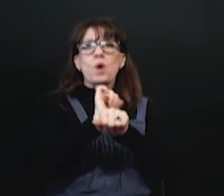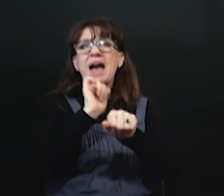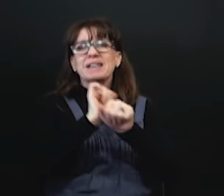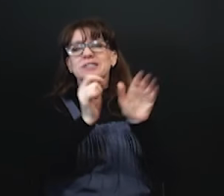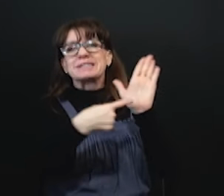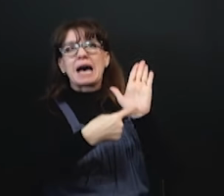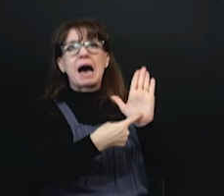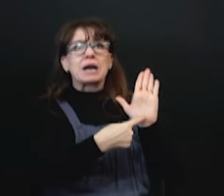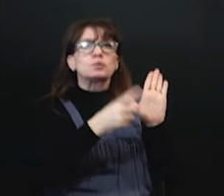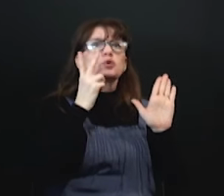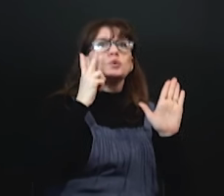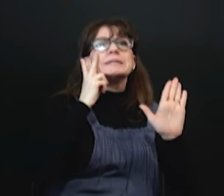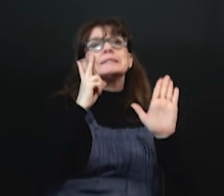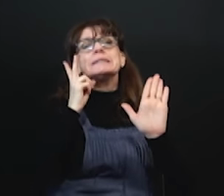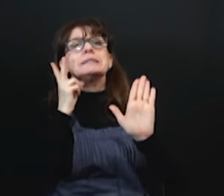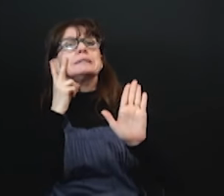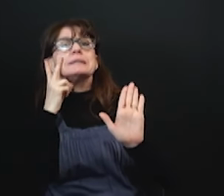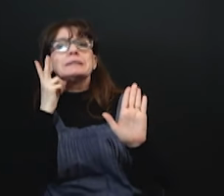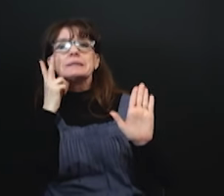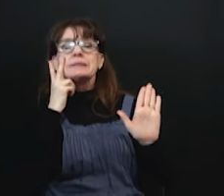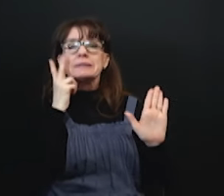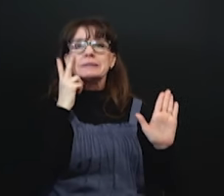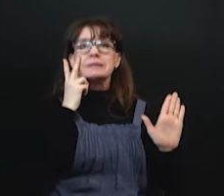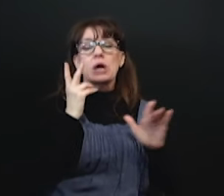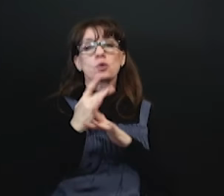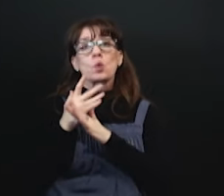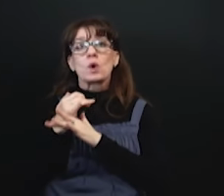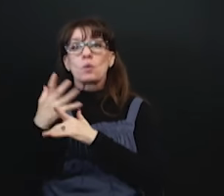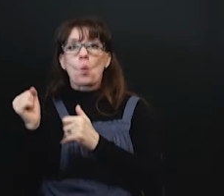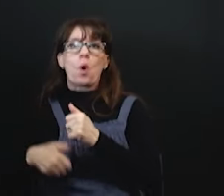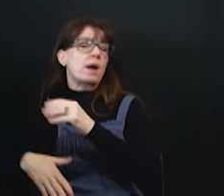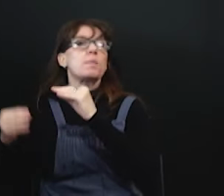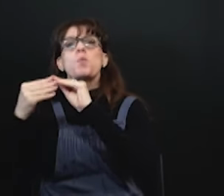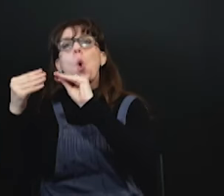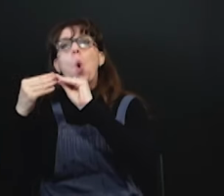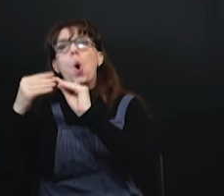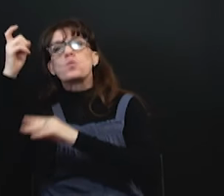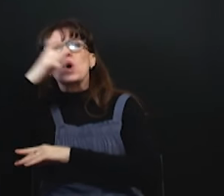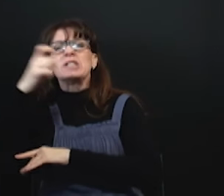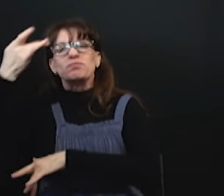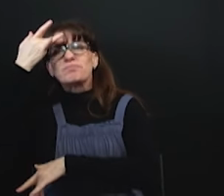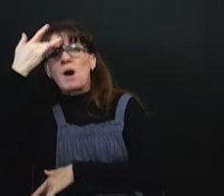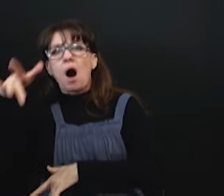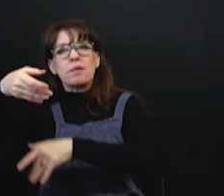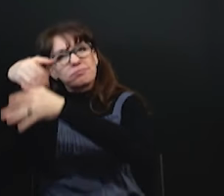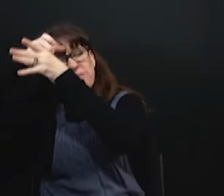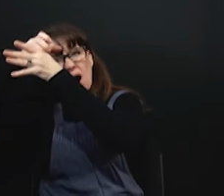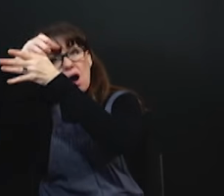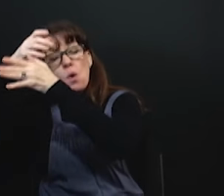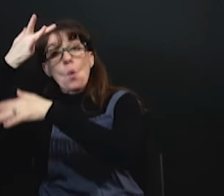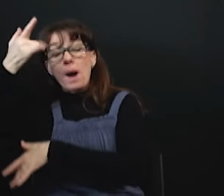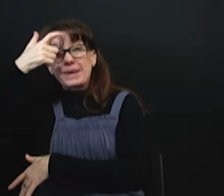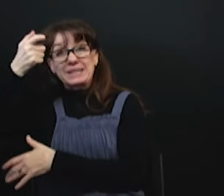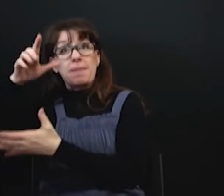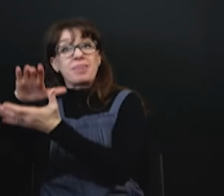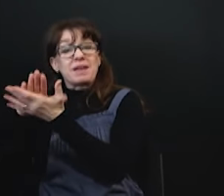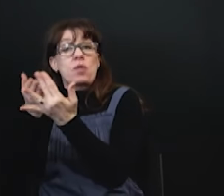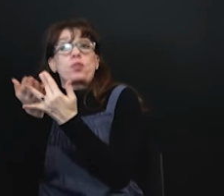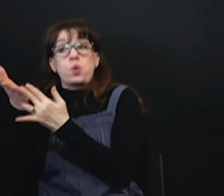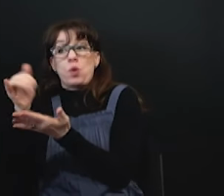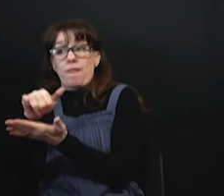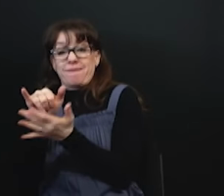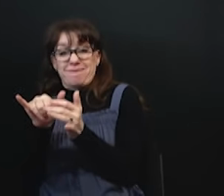signs everywhere. Greeks were pursuing higher echelons of human wisdom and knowledge. Why? Because they believed that through